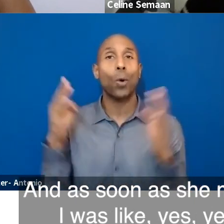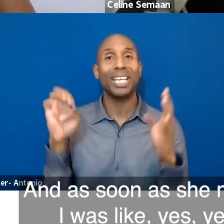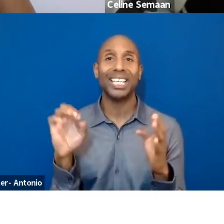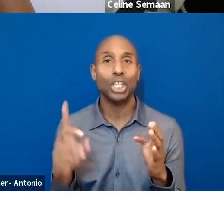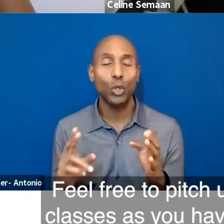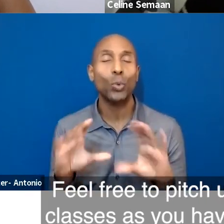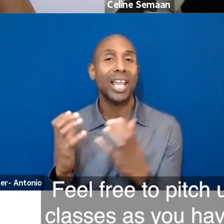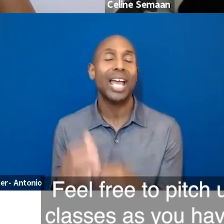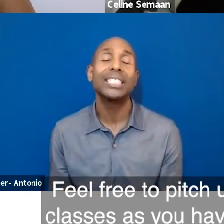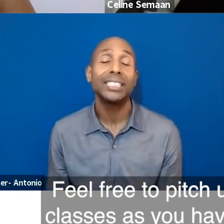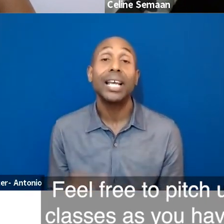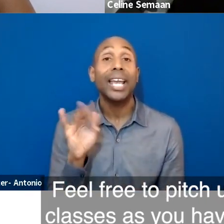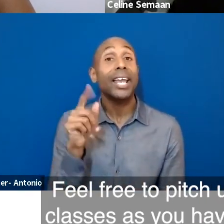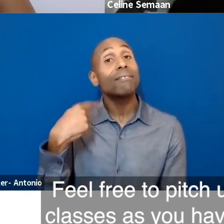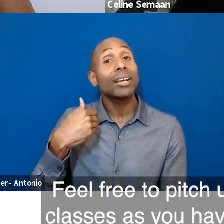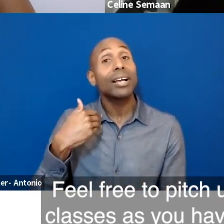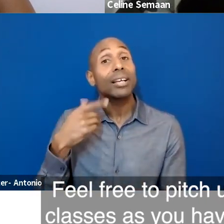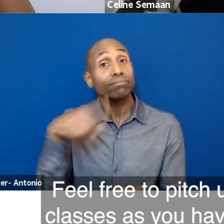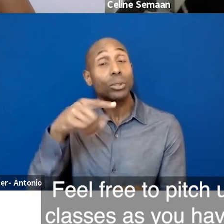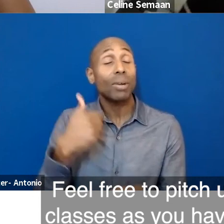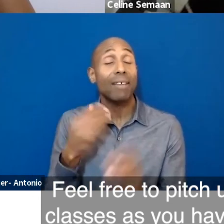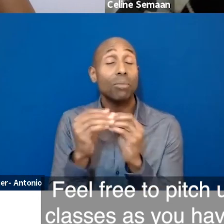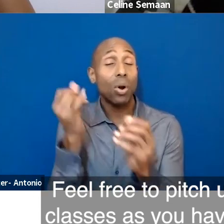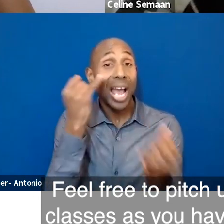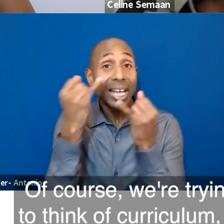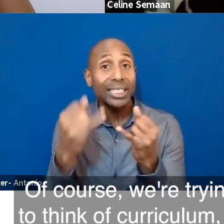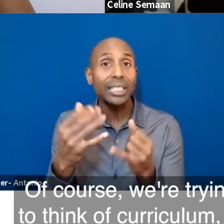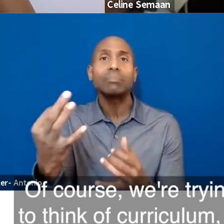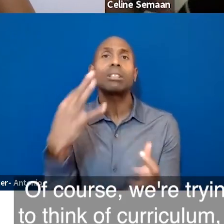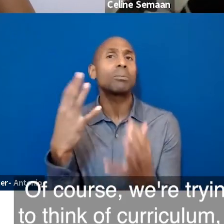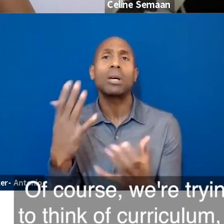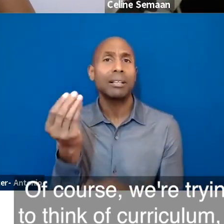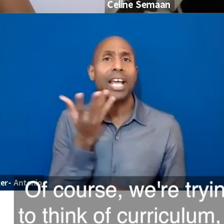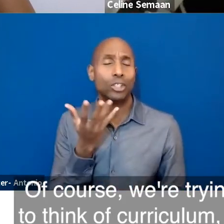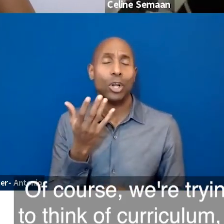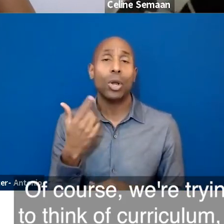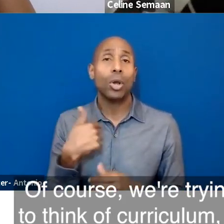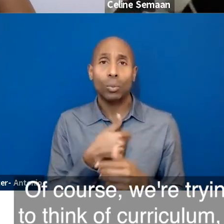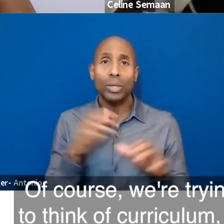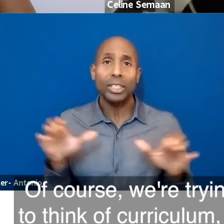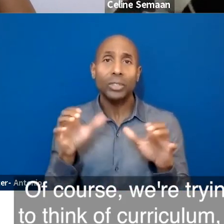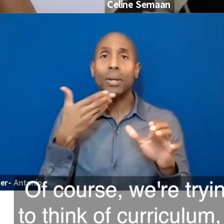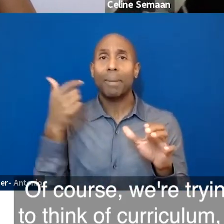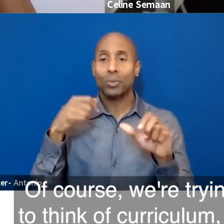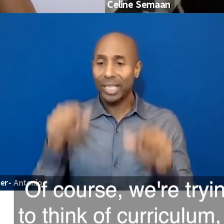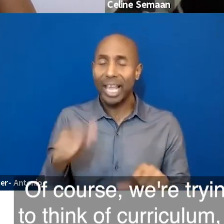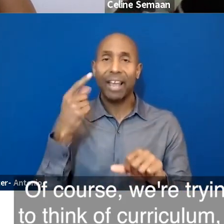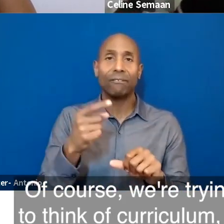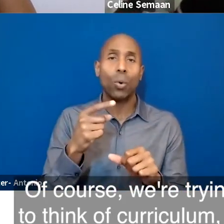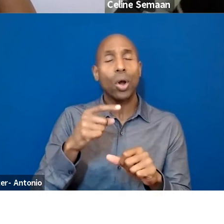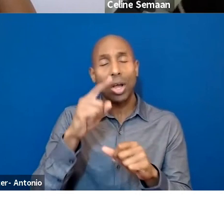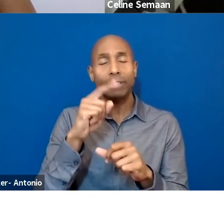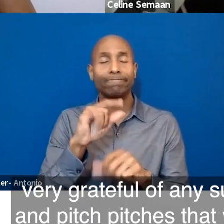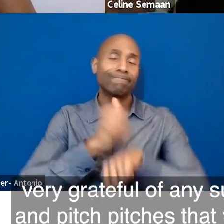yes. Feel free to pitch us more classes as you have ideas. Of course, we're trying our best to think of curriculum, but